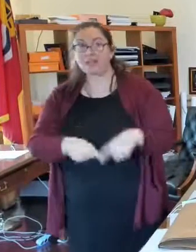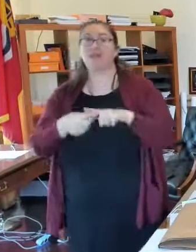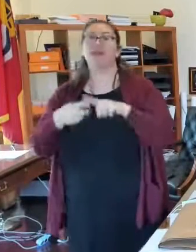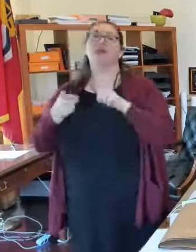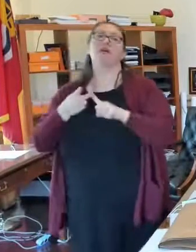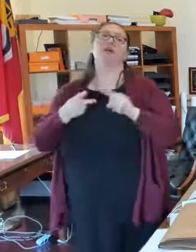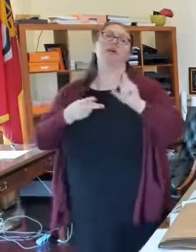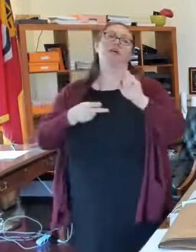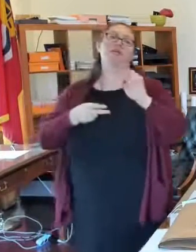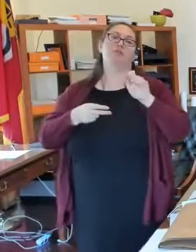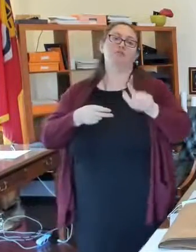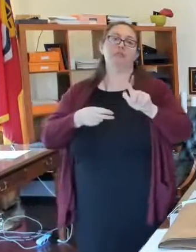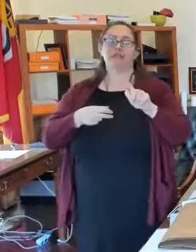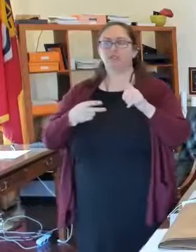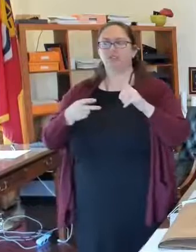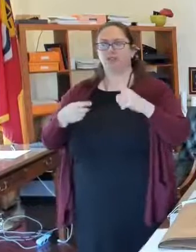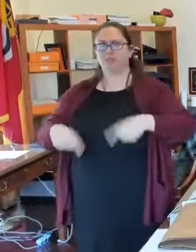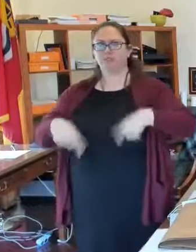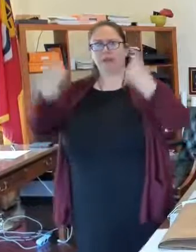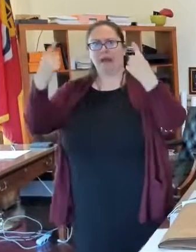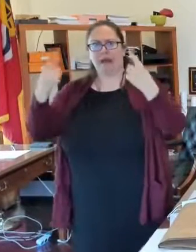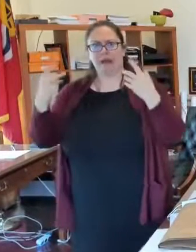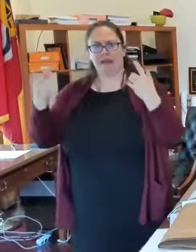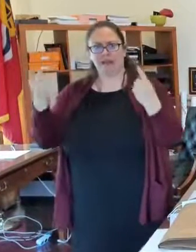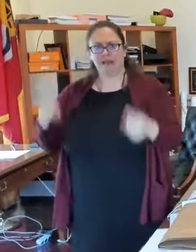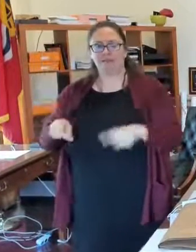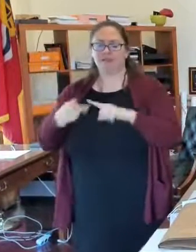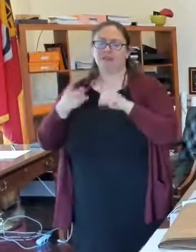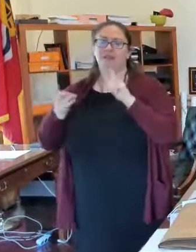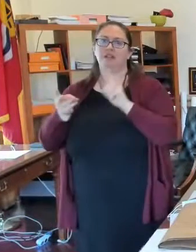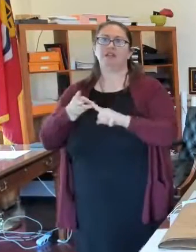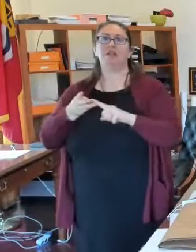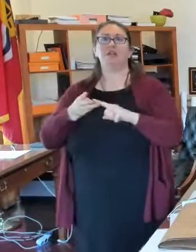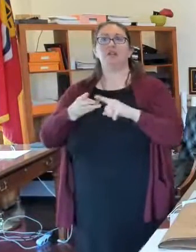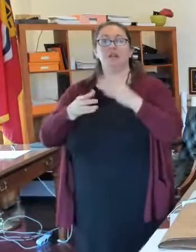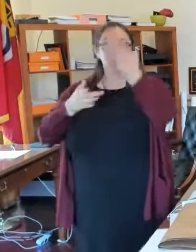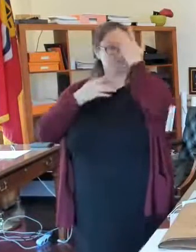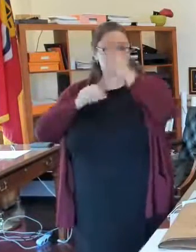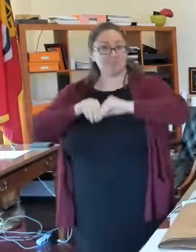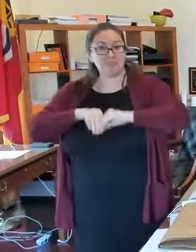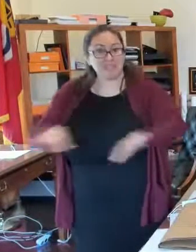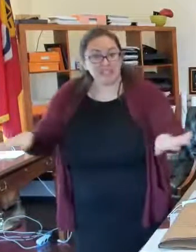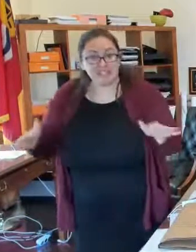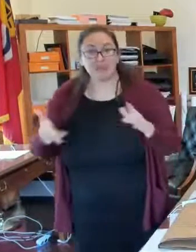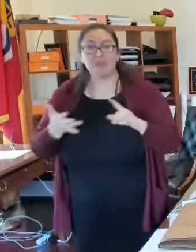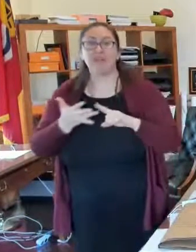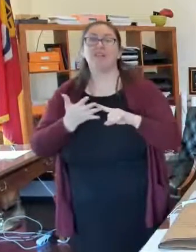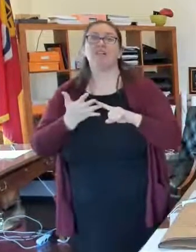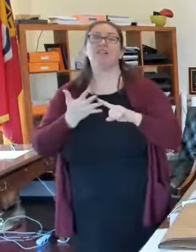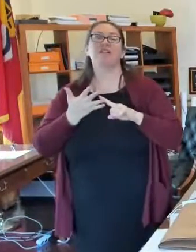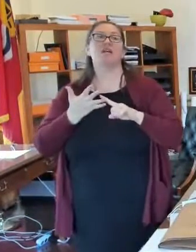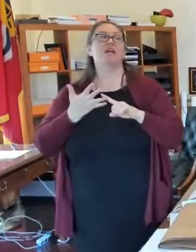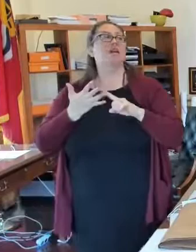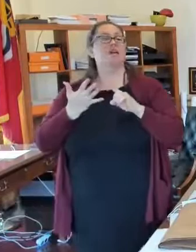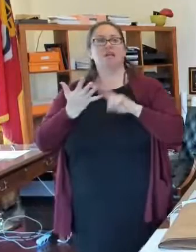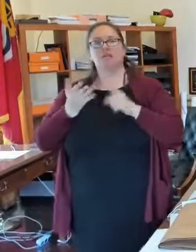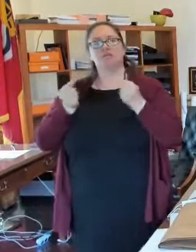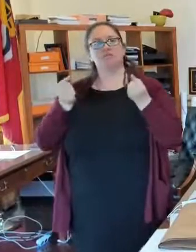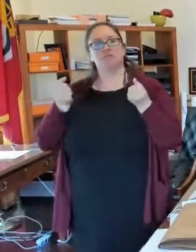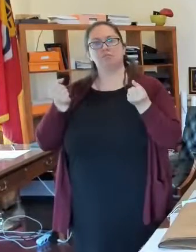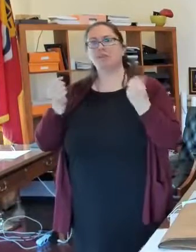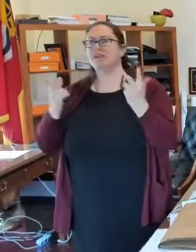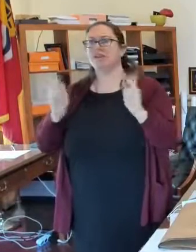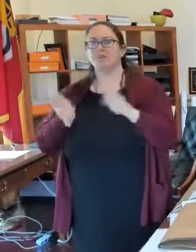reckoning. It's been a year of a worldwide pandemic. It's been a year when a lot of people have been put out of